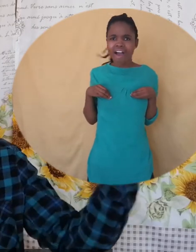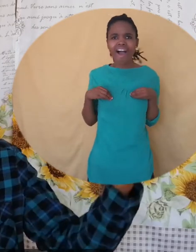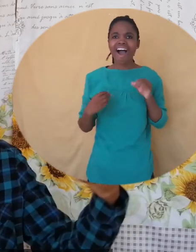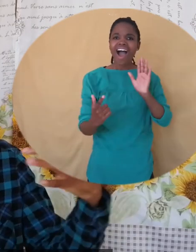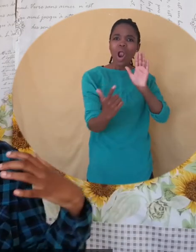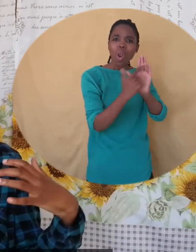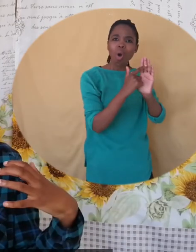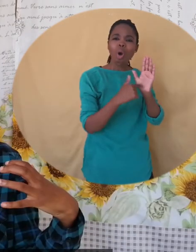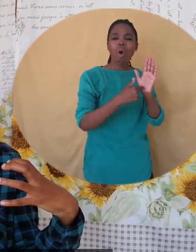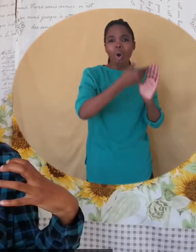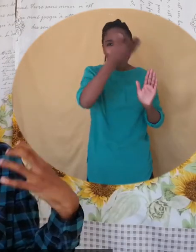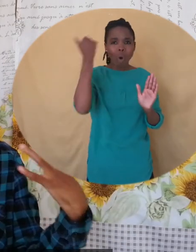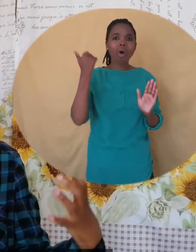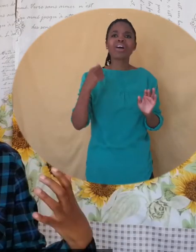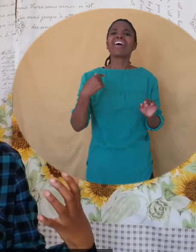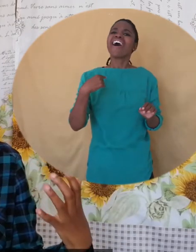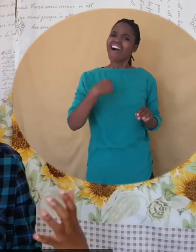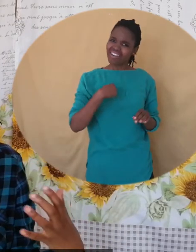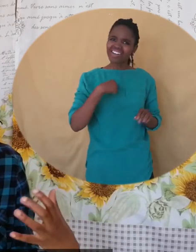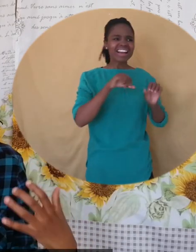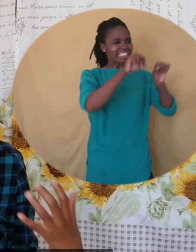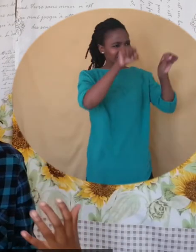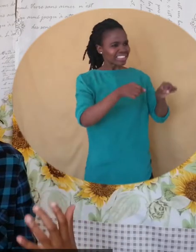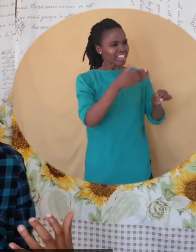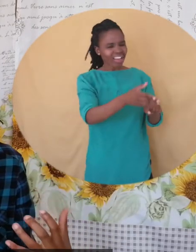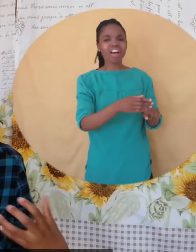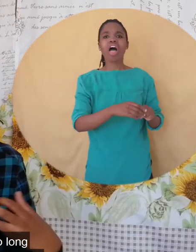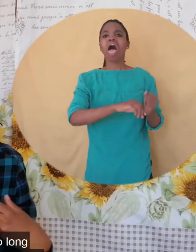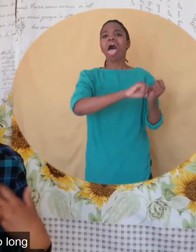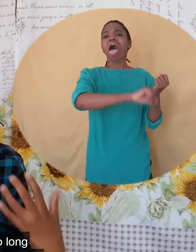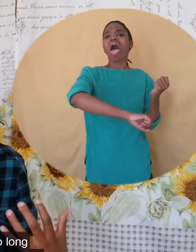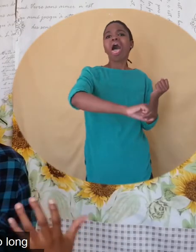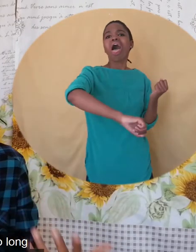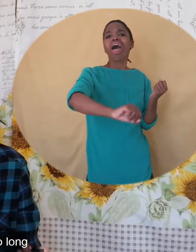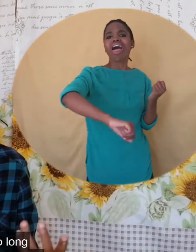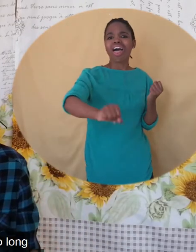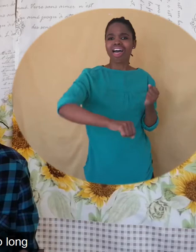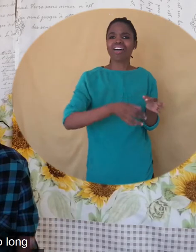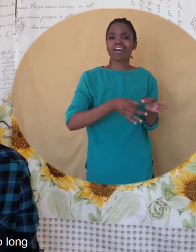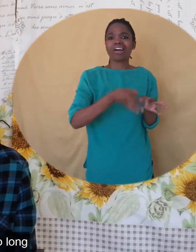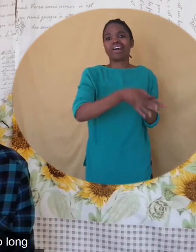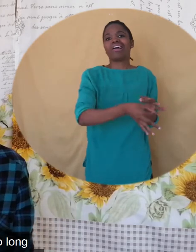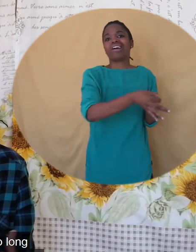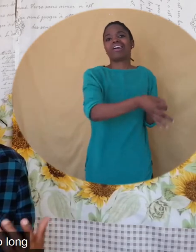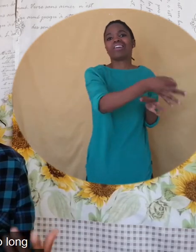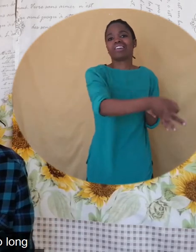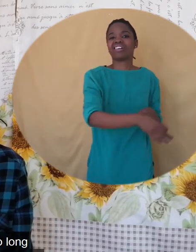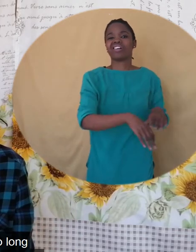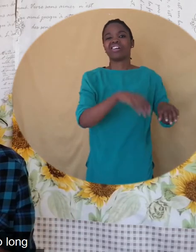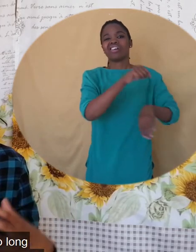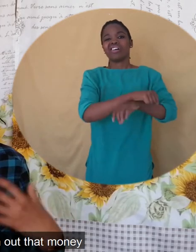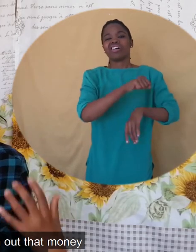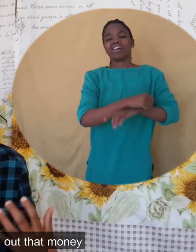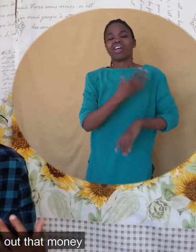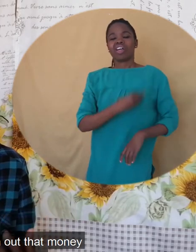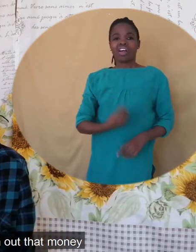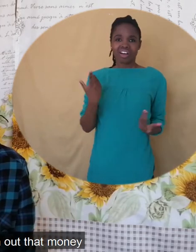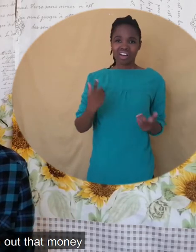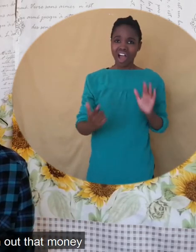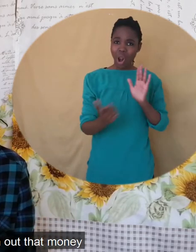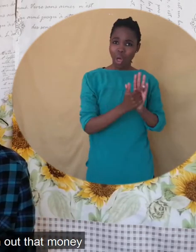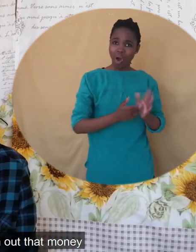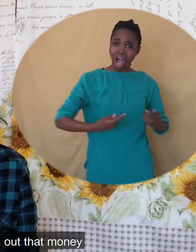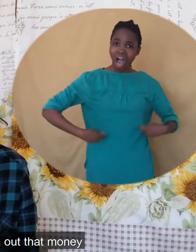The law, I feel like the systems in place are so intimidating, or they drag on for so long that you just want to keep quiet. It seems